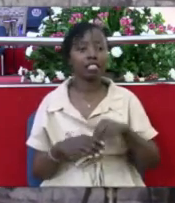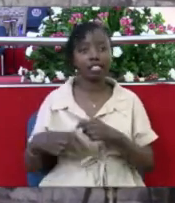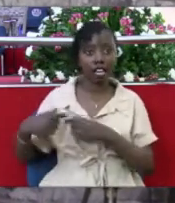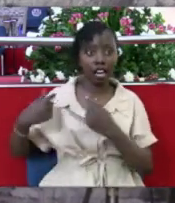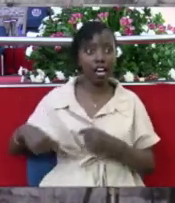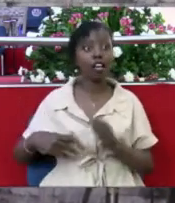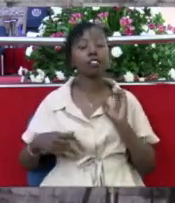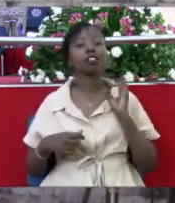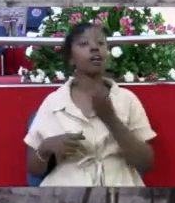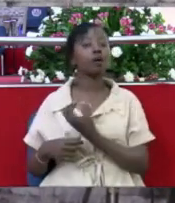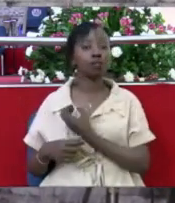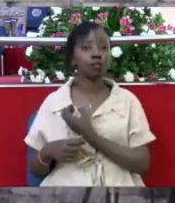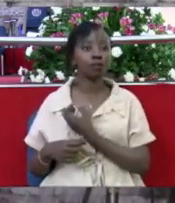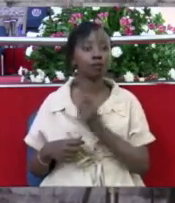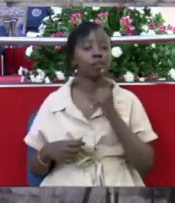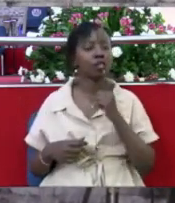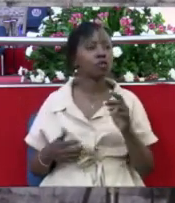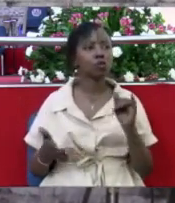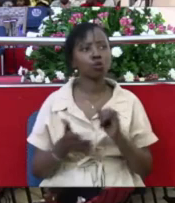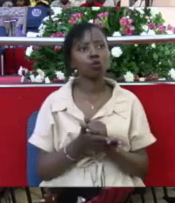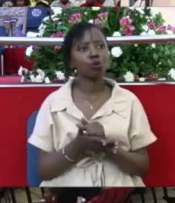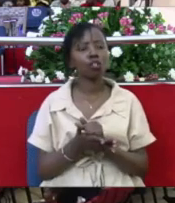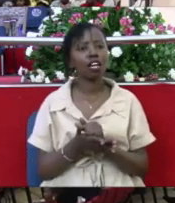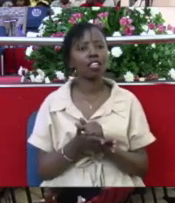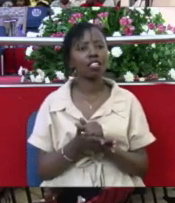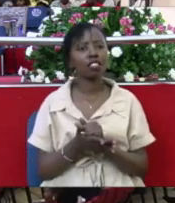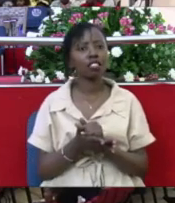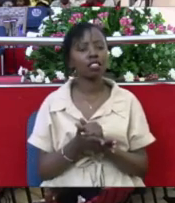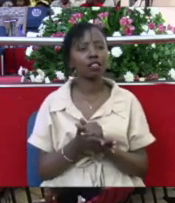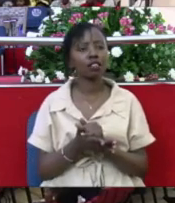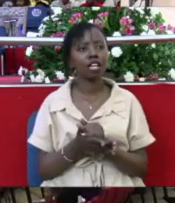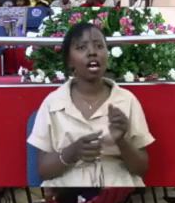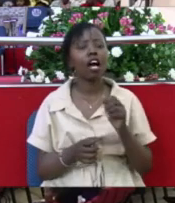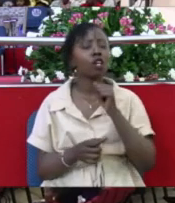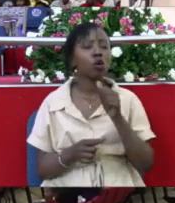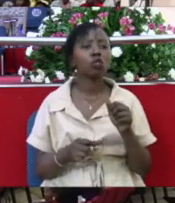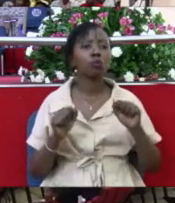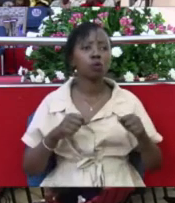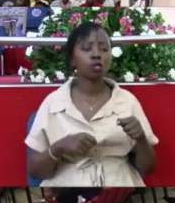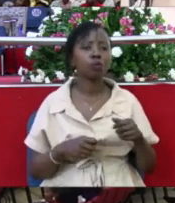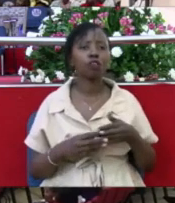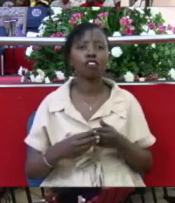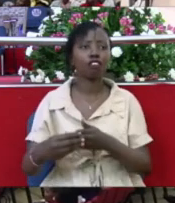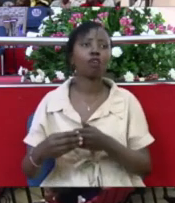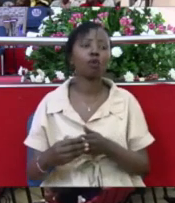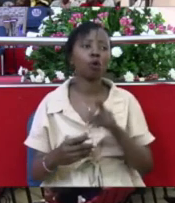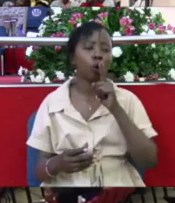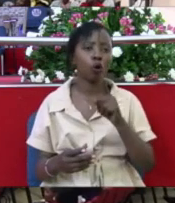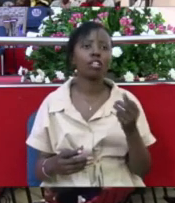iko ndani ya mioyo yetu, so that we are not able to fully follow the requirement of God, ambayo inatusababisha tunakataa